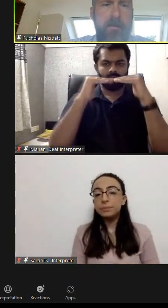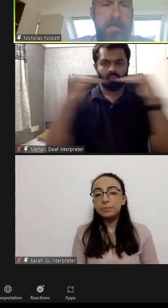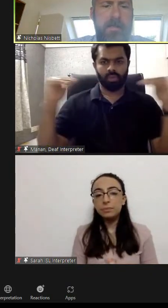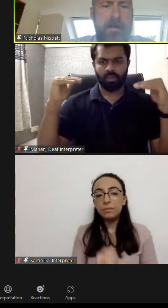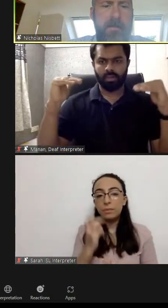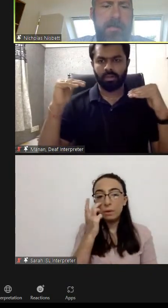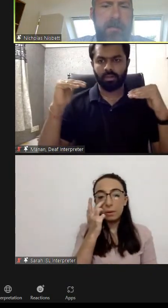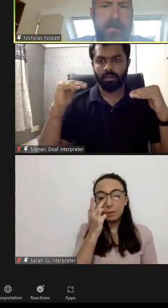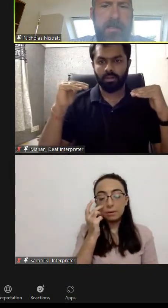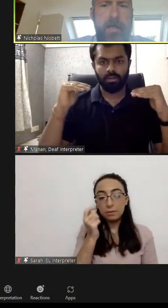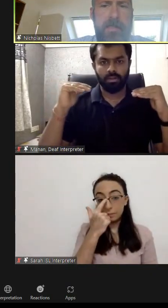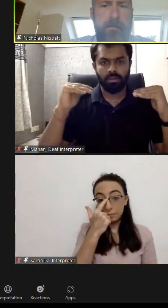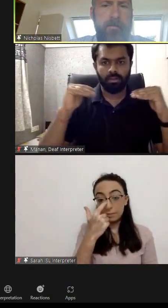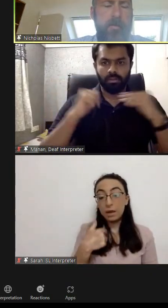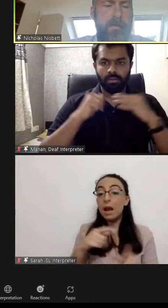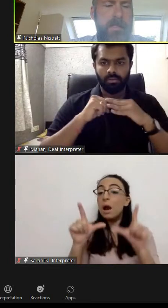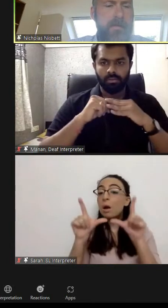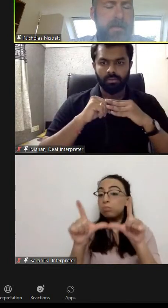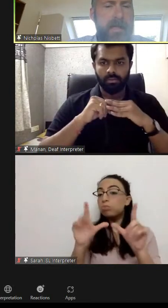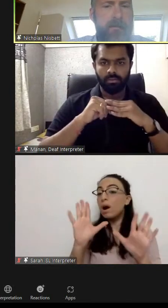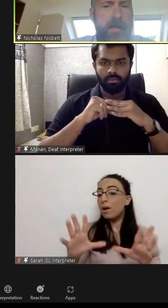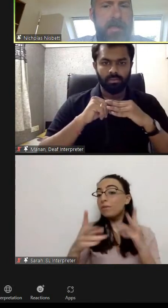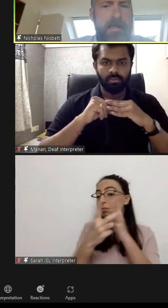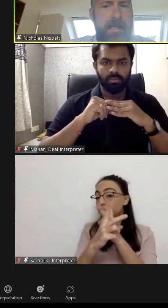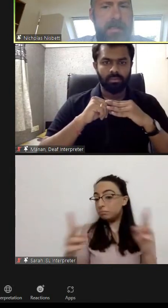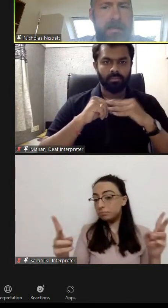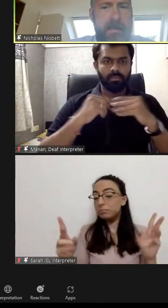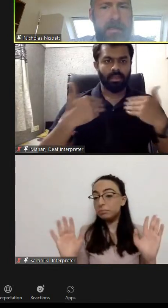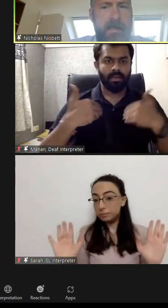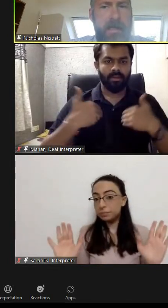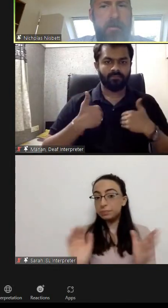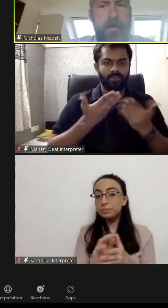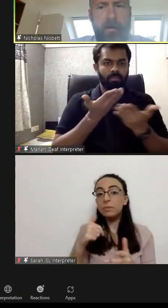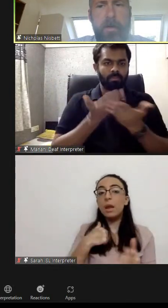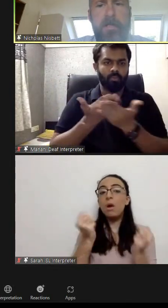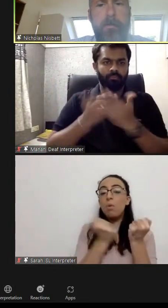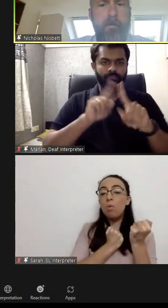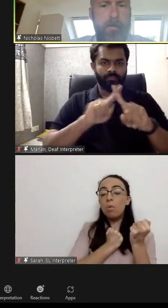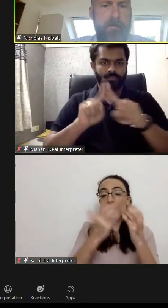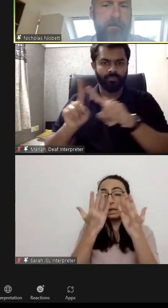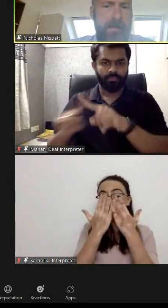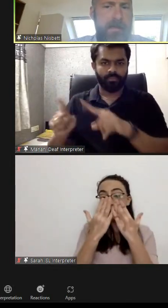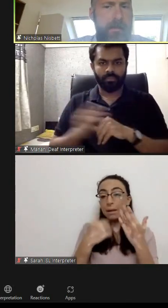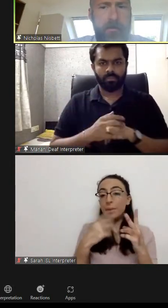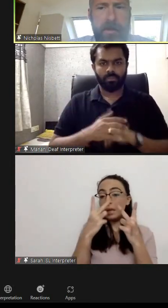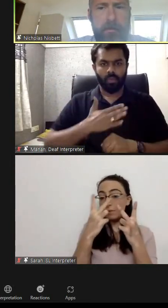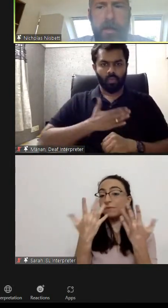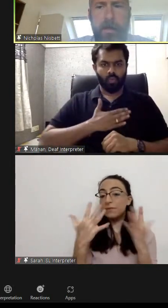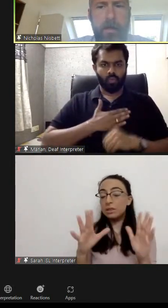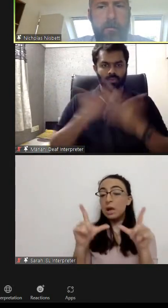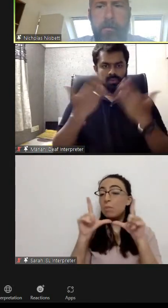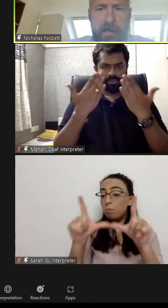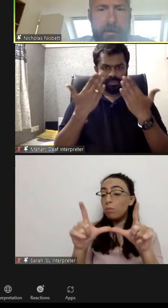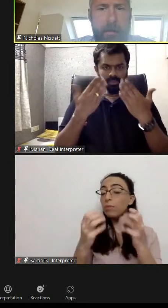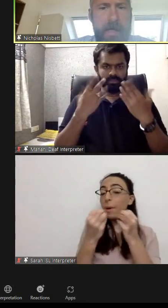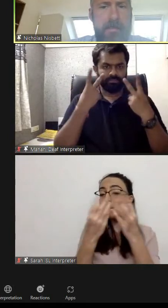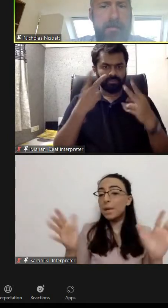The evidence for this is multiple forms. It's not a set of RCT studies, but there are multiple forms of evidence. Some of them